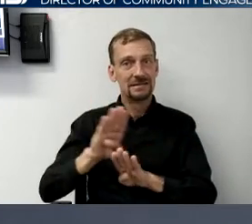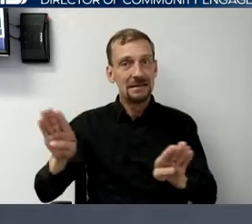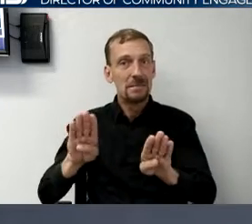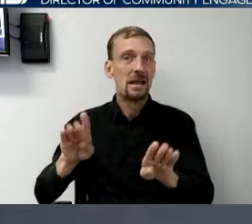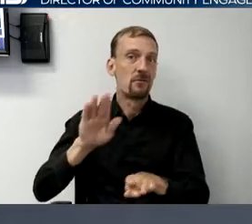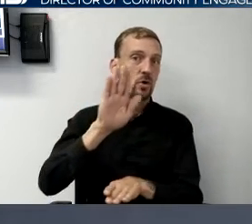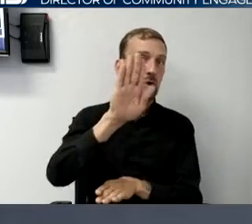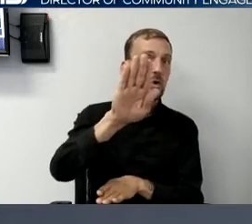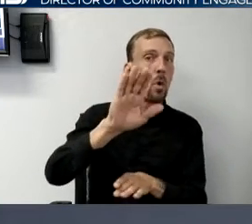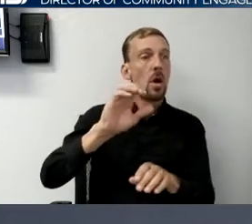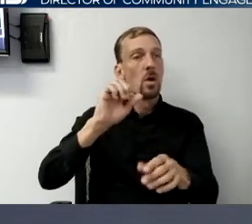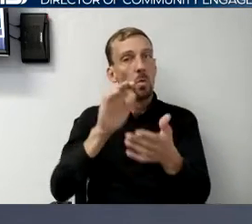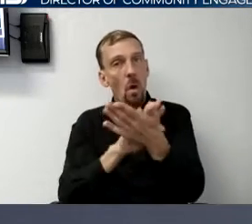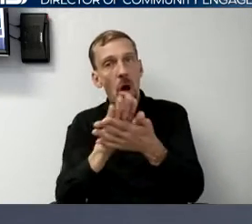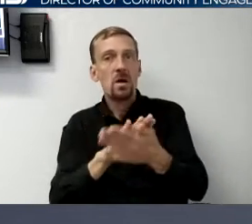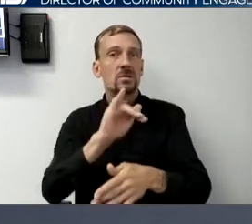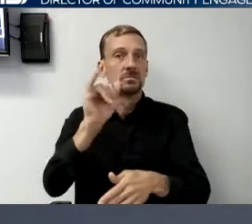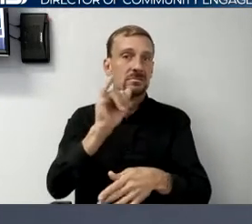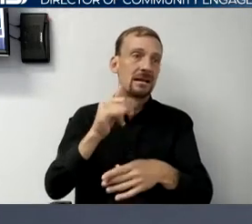you do.